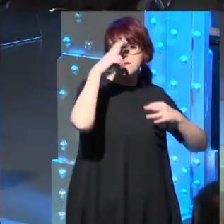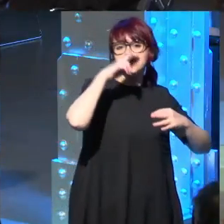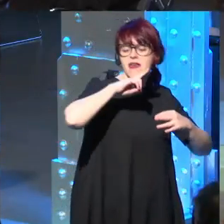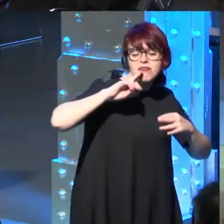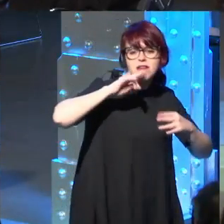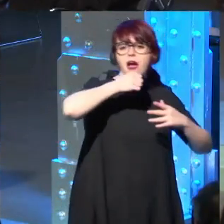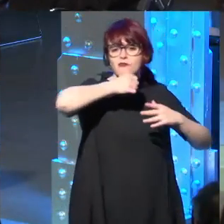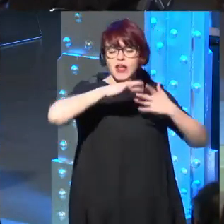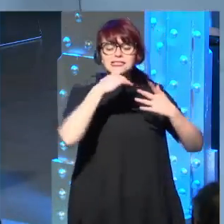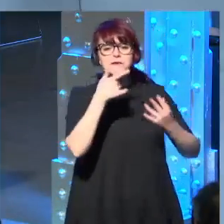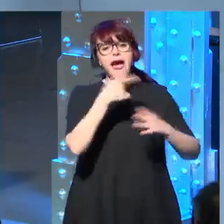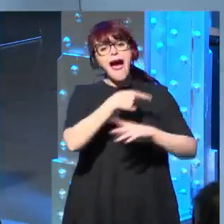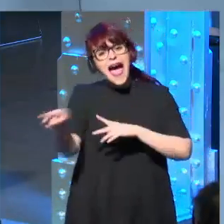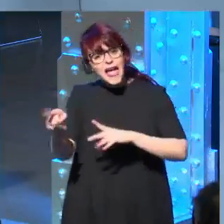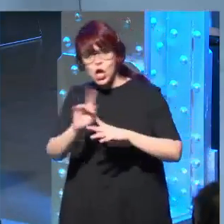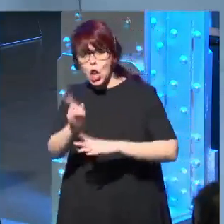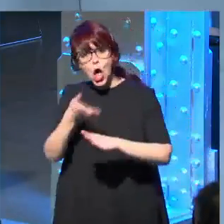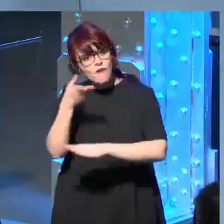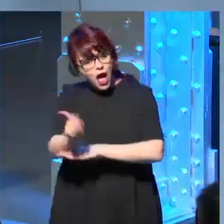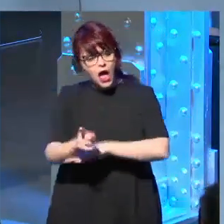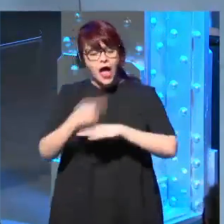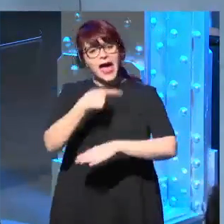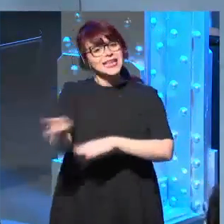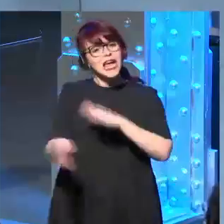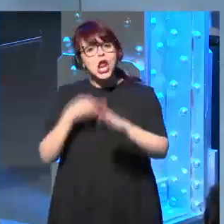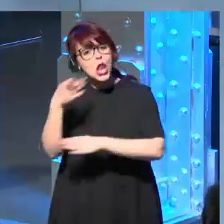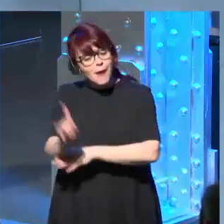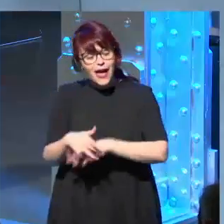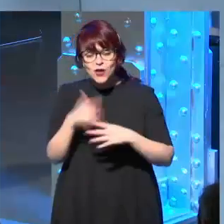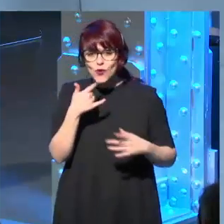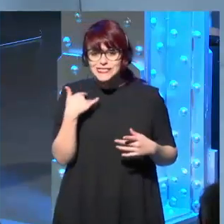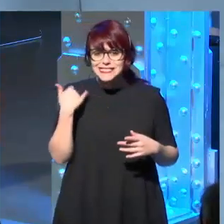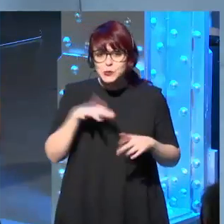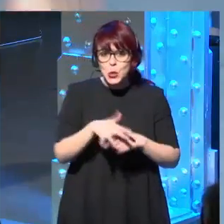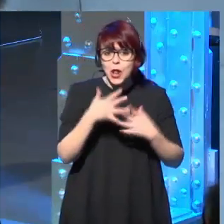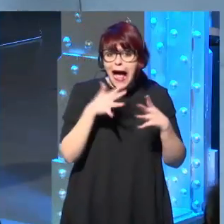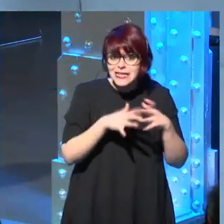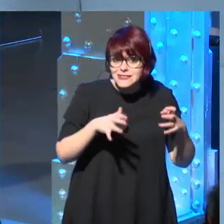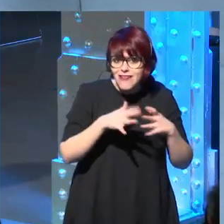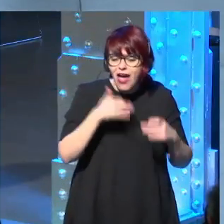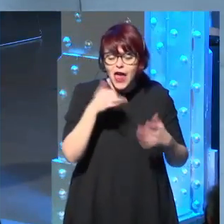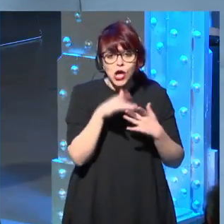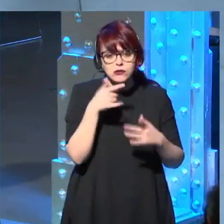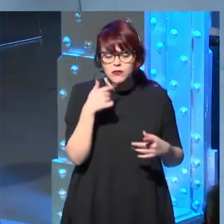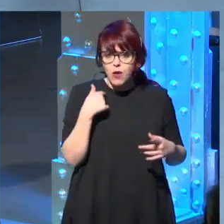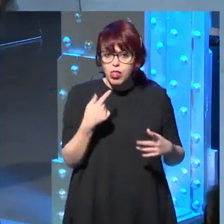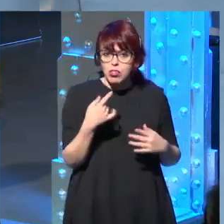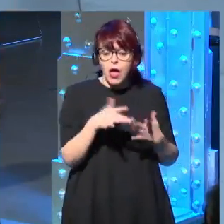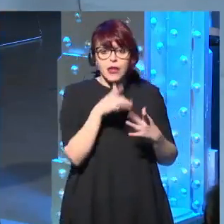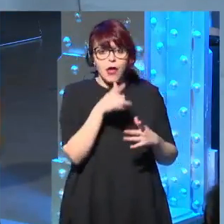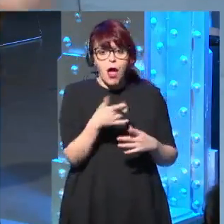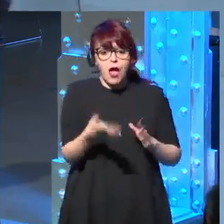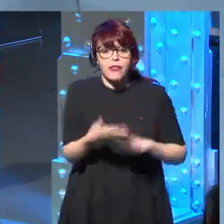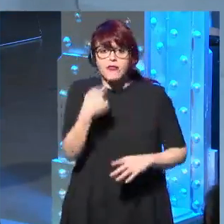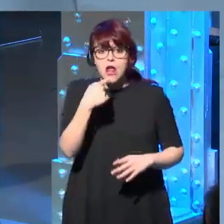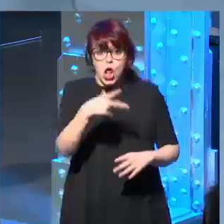that the more there is an anxiety about, please don't get close to it, and of course, children want to get close to